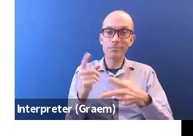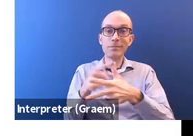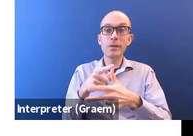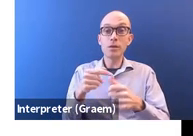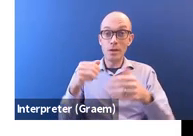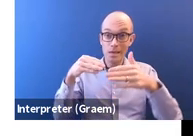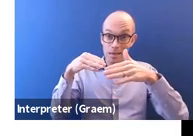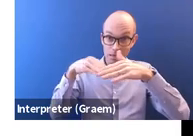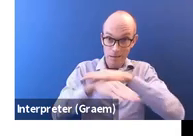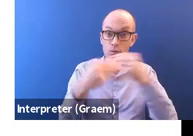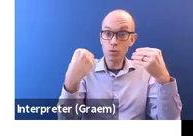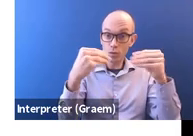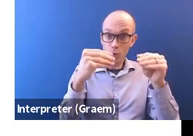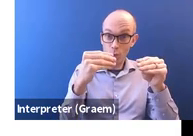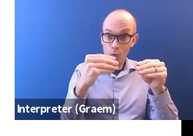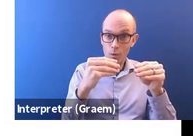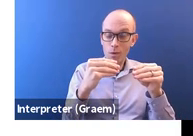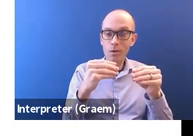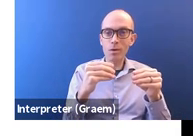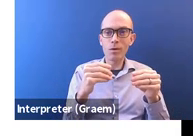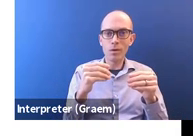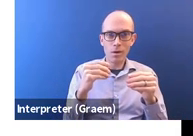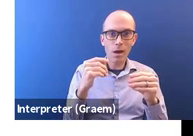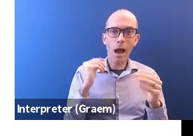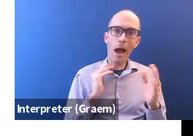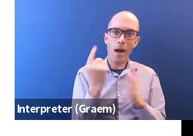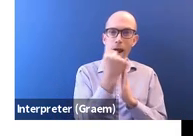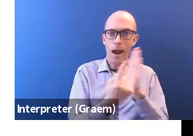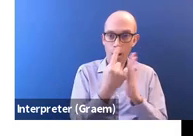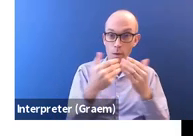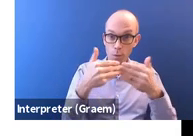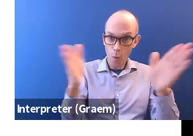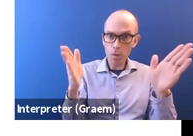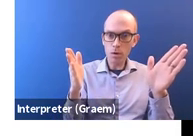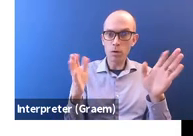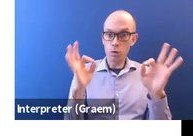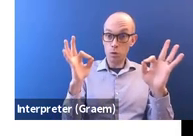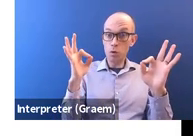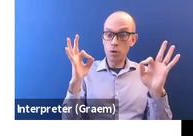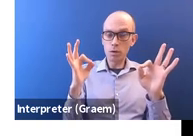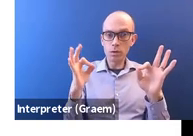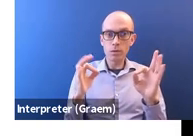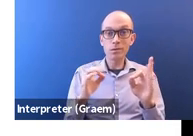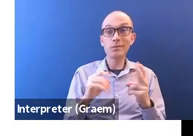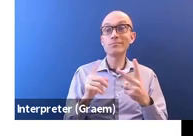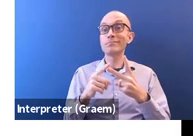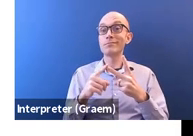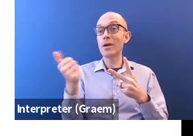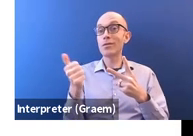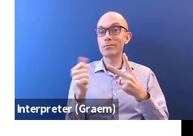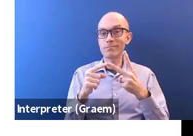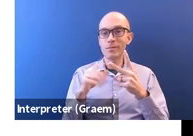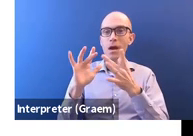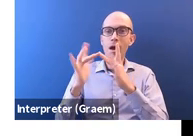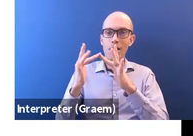at any time. And our hours are, I think, are pretty compatible right now. And then obviously the online. And just on the note,